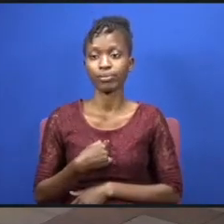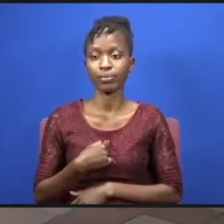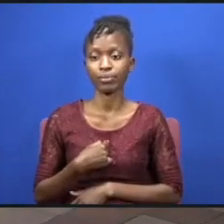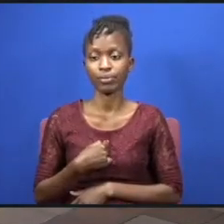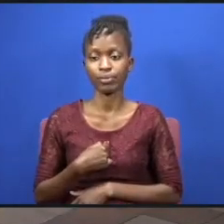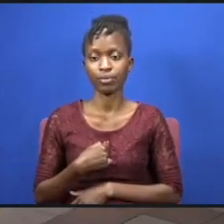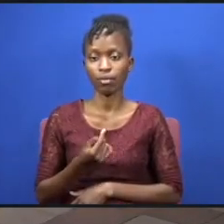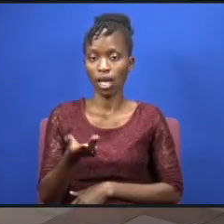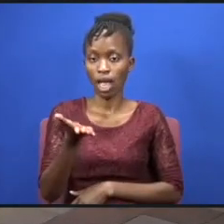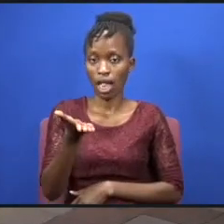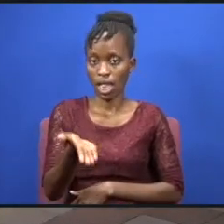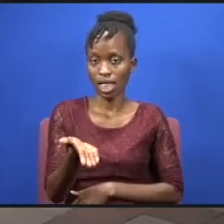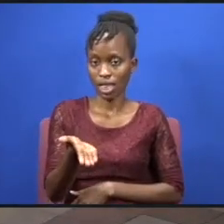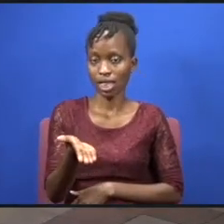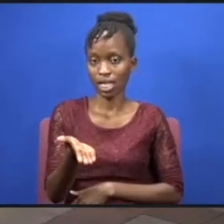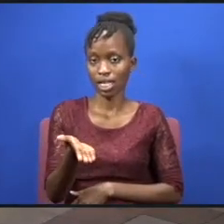There's a